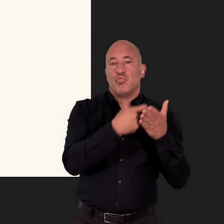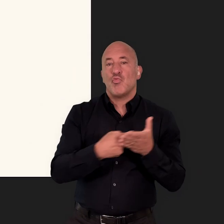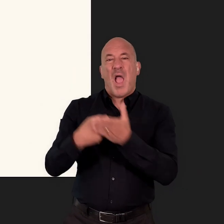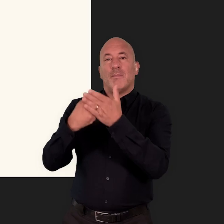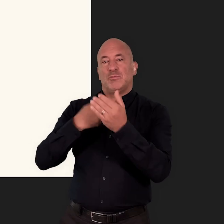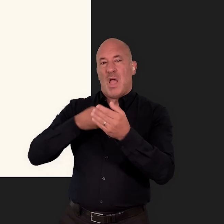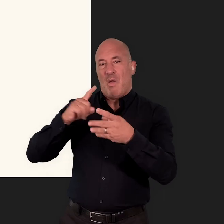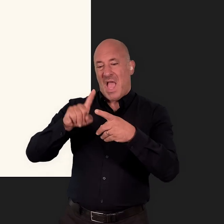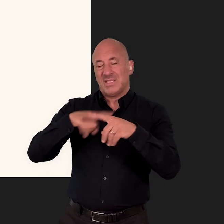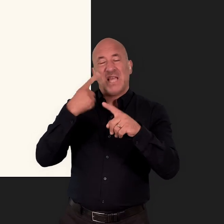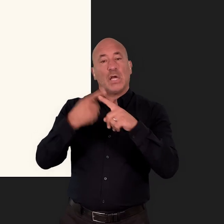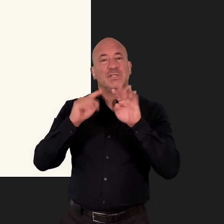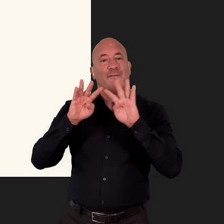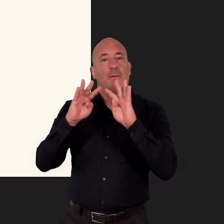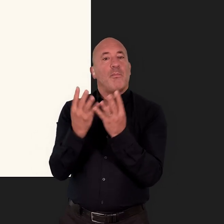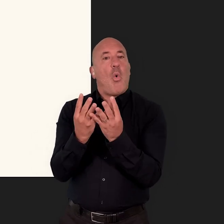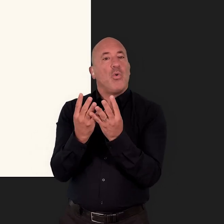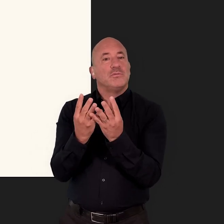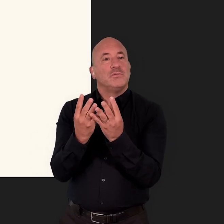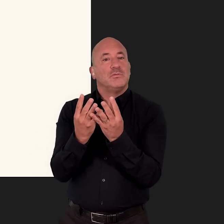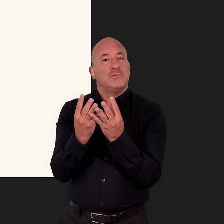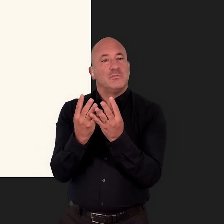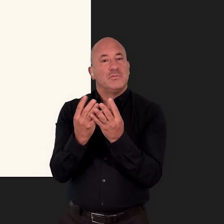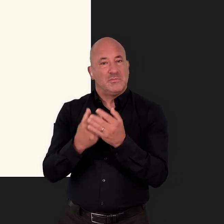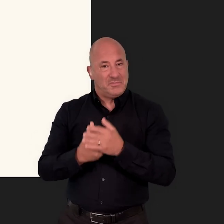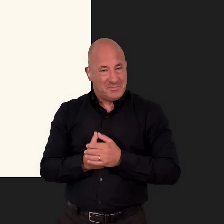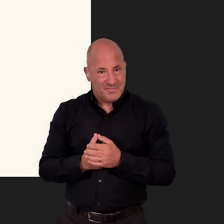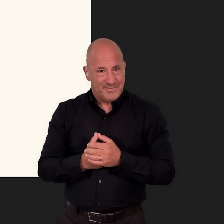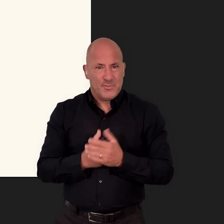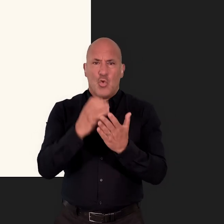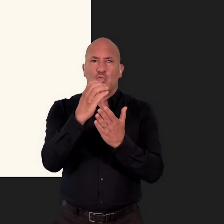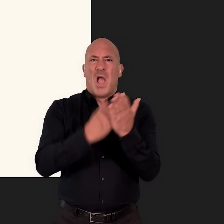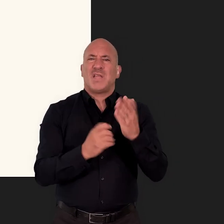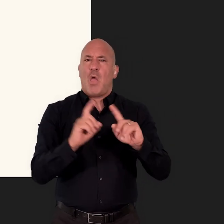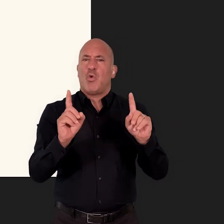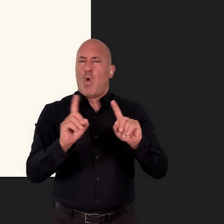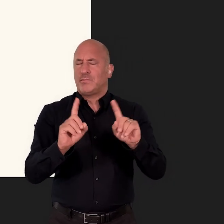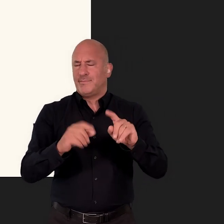provide recommendations to Arts Council England's Executive Board.